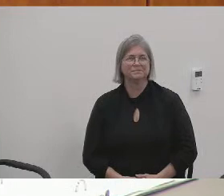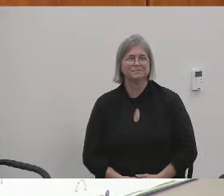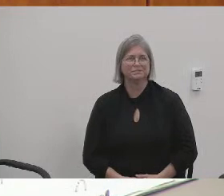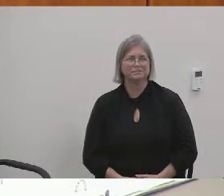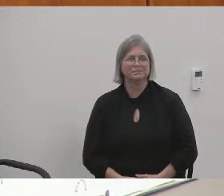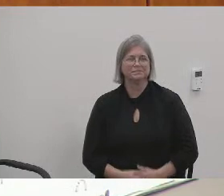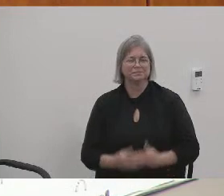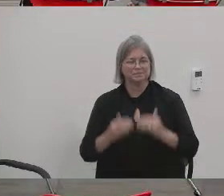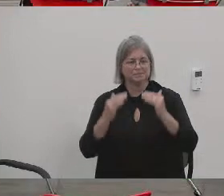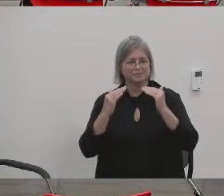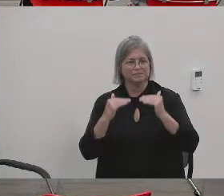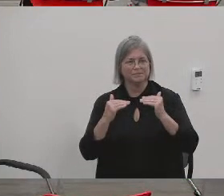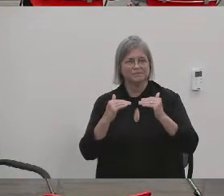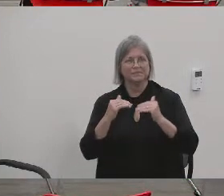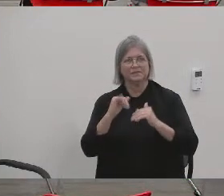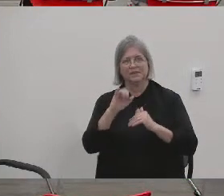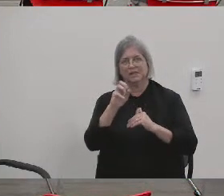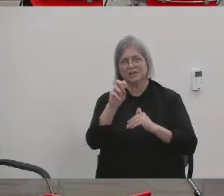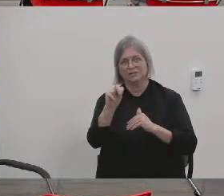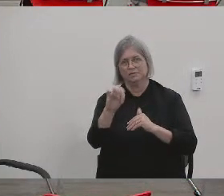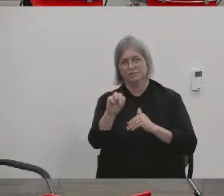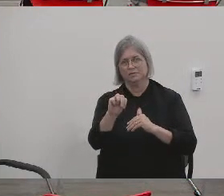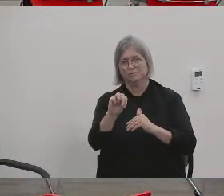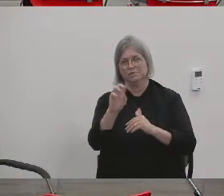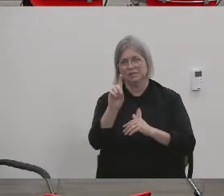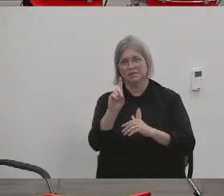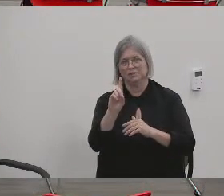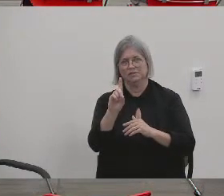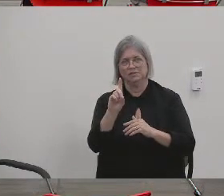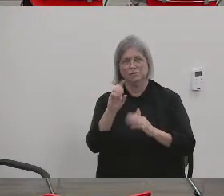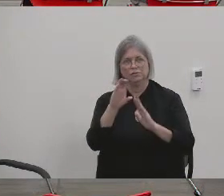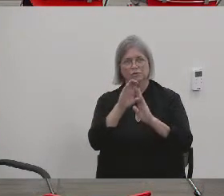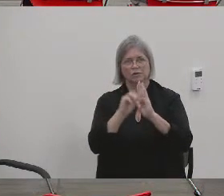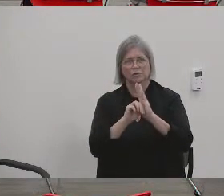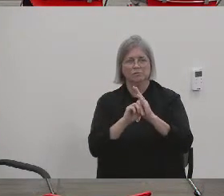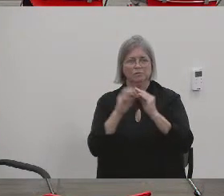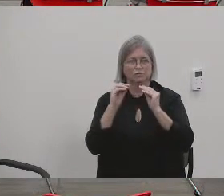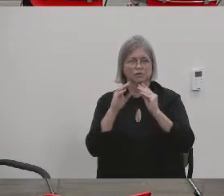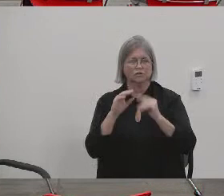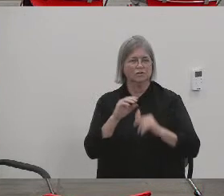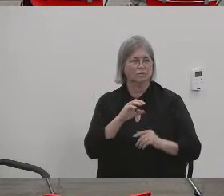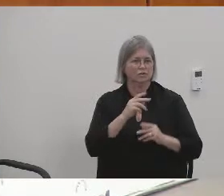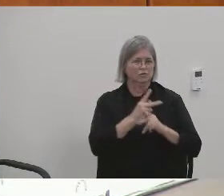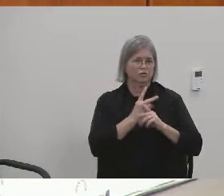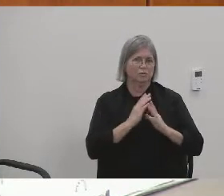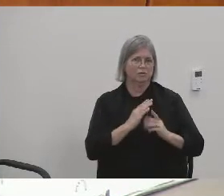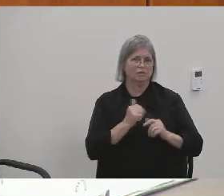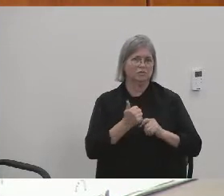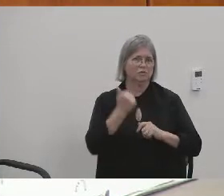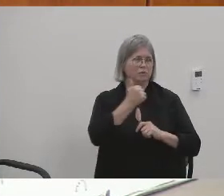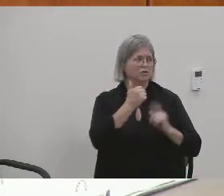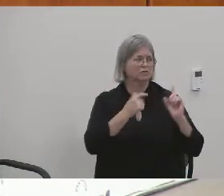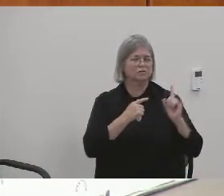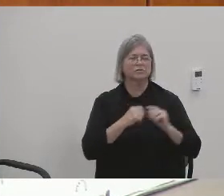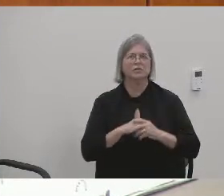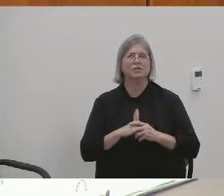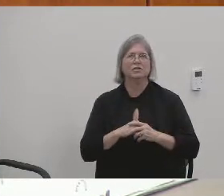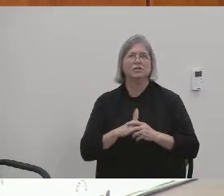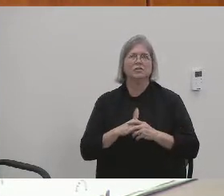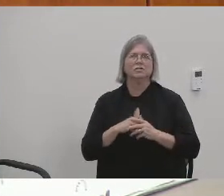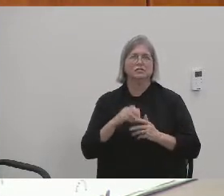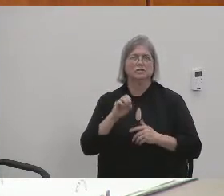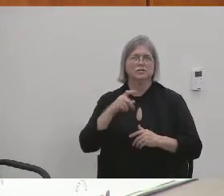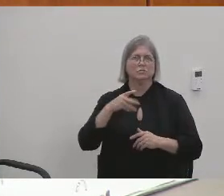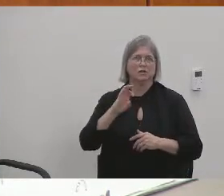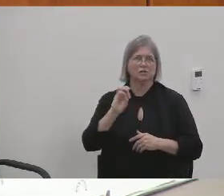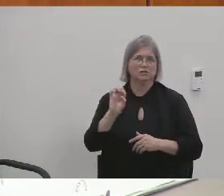We're moving on to item D, curriculum and instruction. Superintendent Spicer. Thank you, President Ham, members of the board. This evening, we